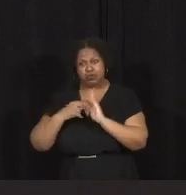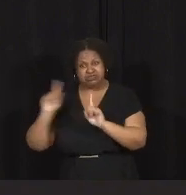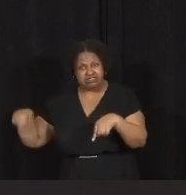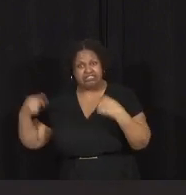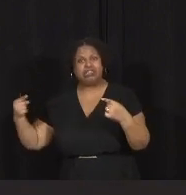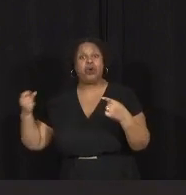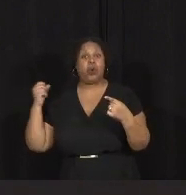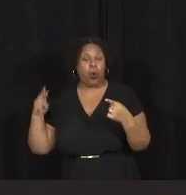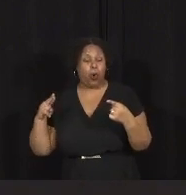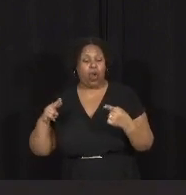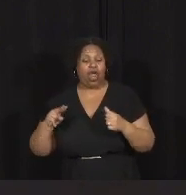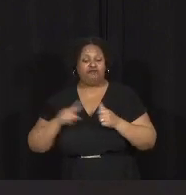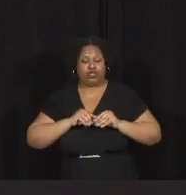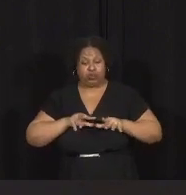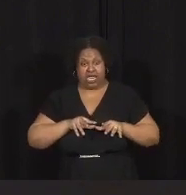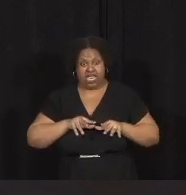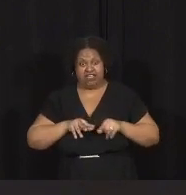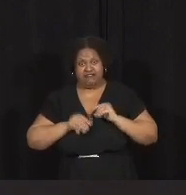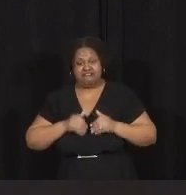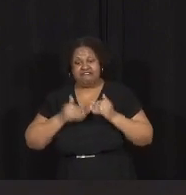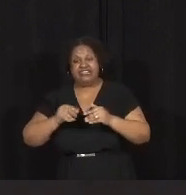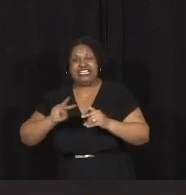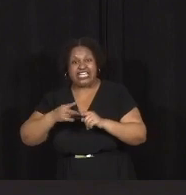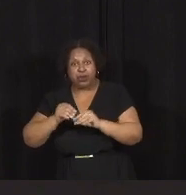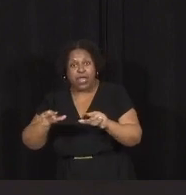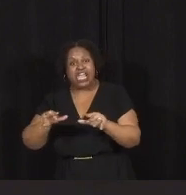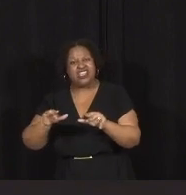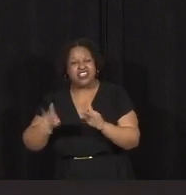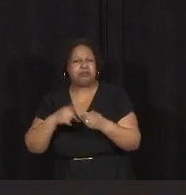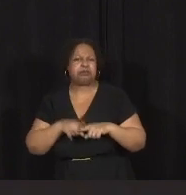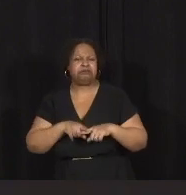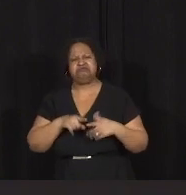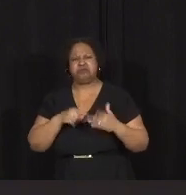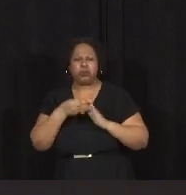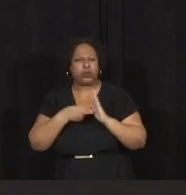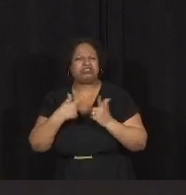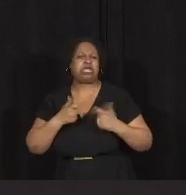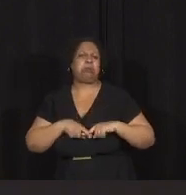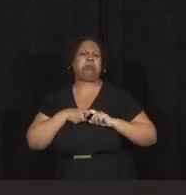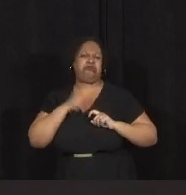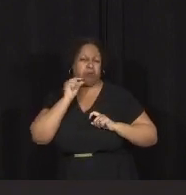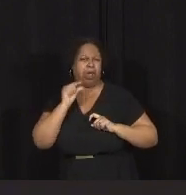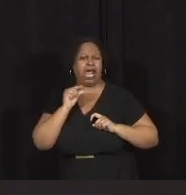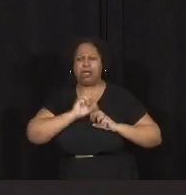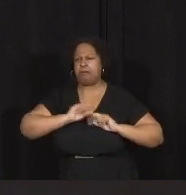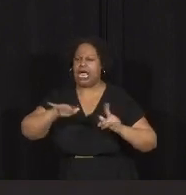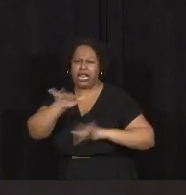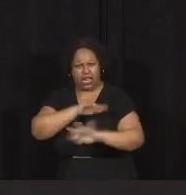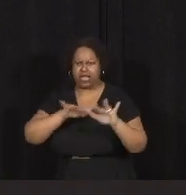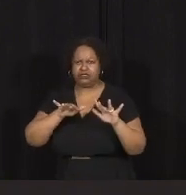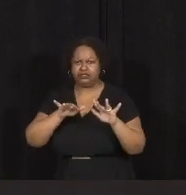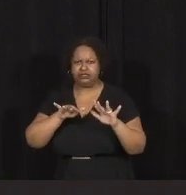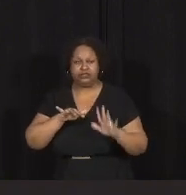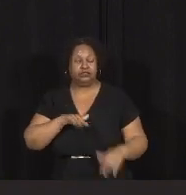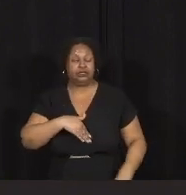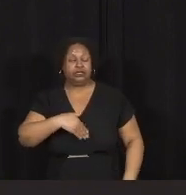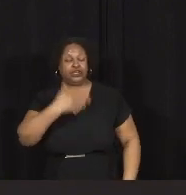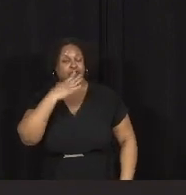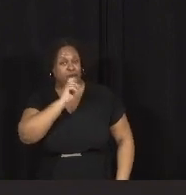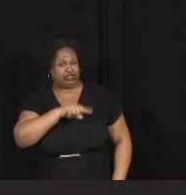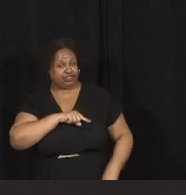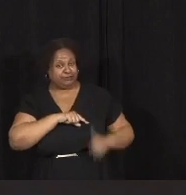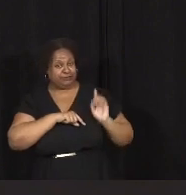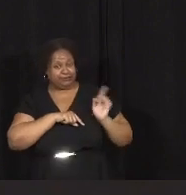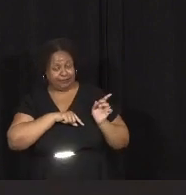these measures are lifted in some way? Yeah, great question. You're now getting into a very